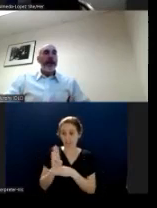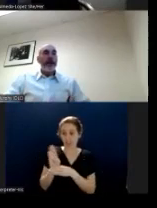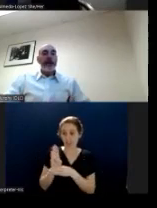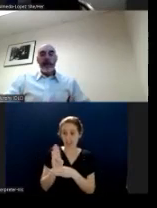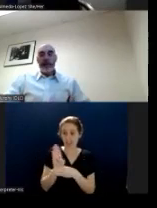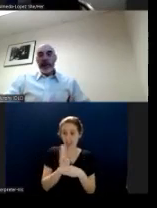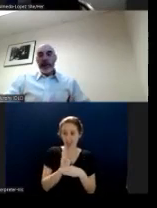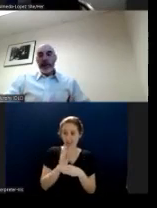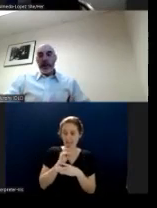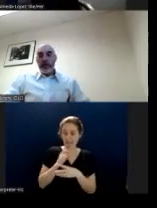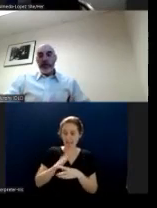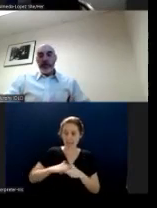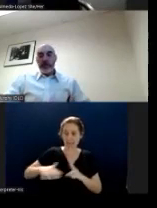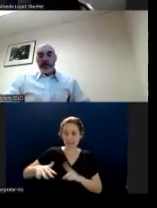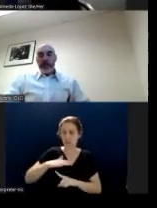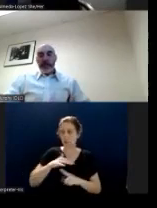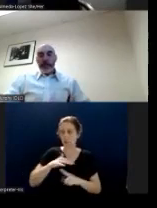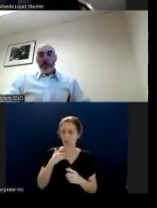place and